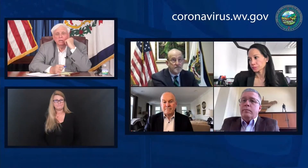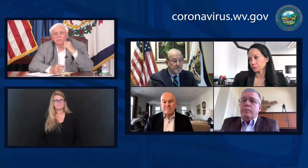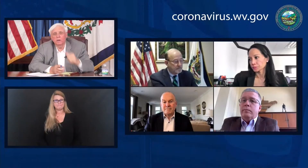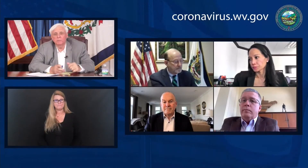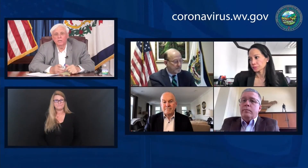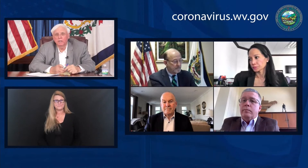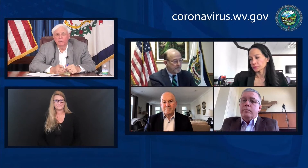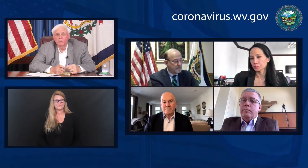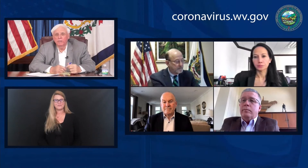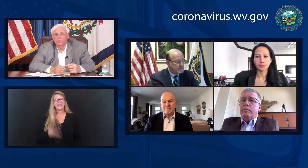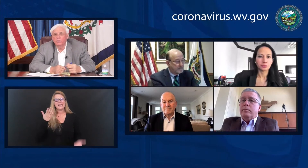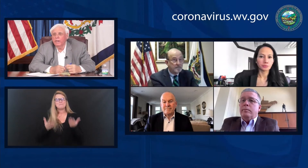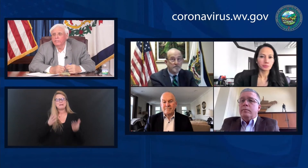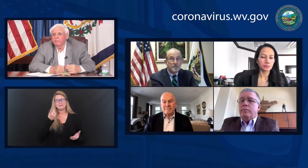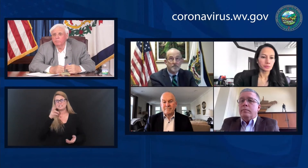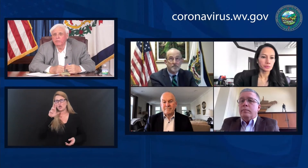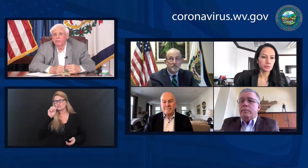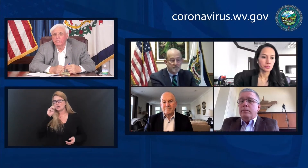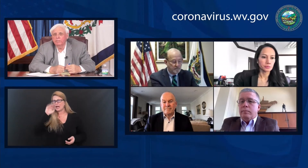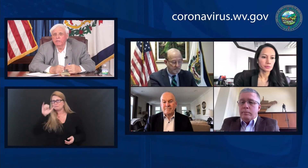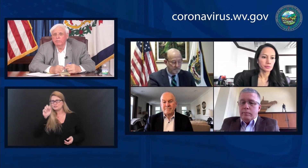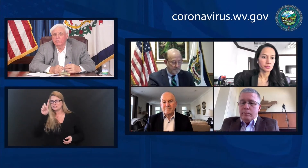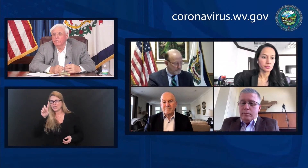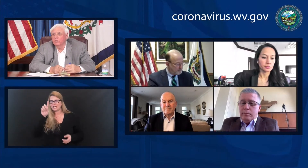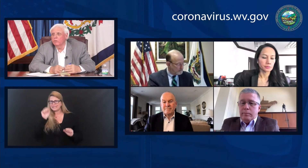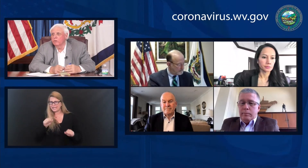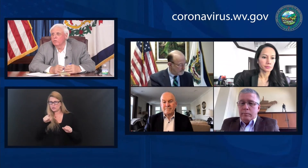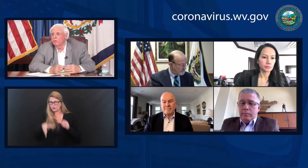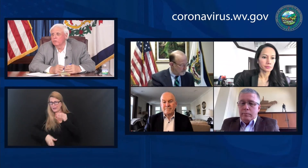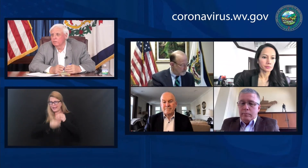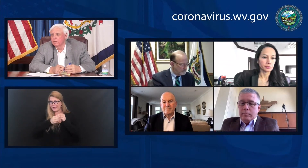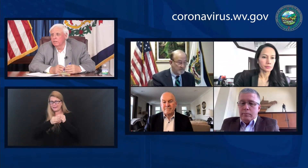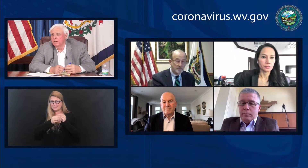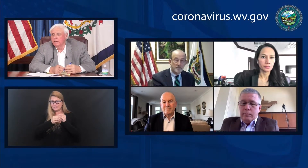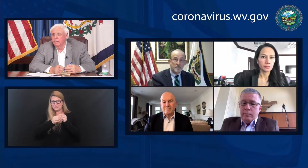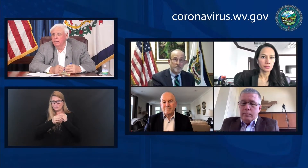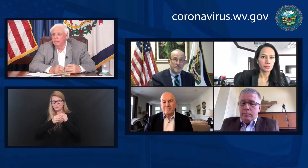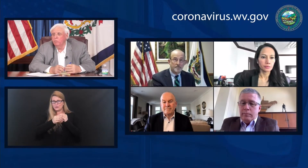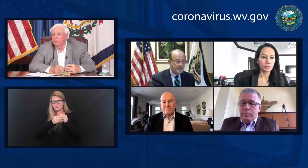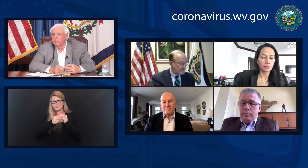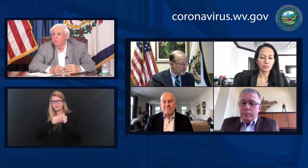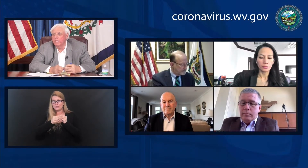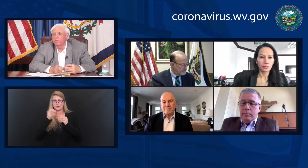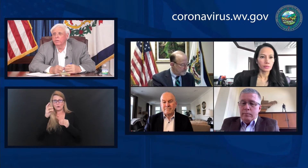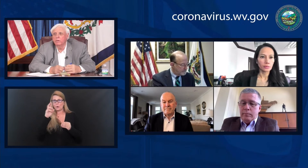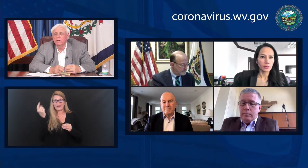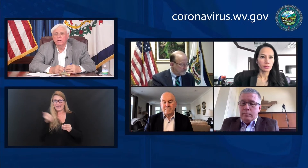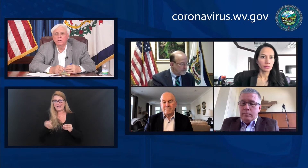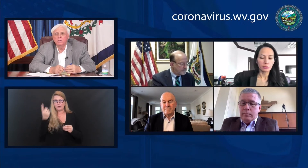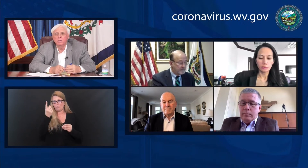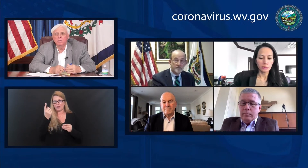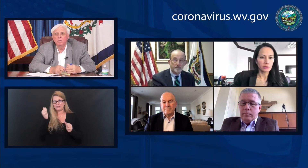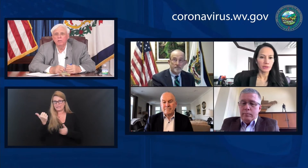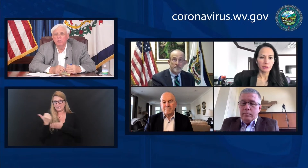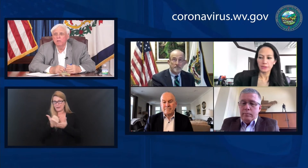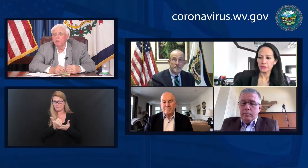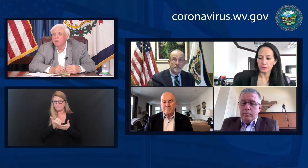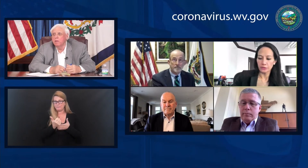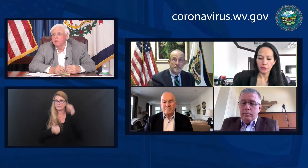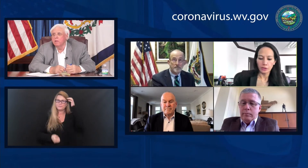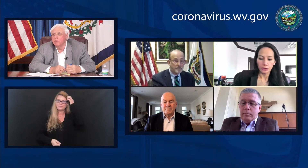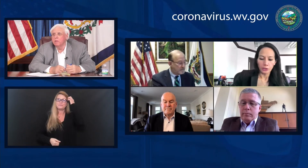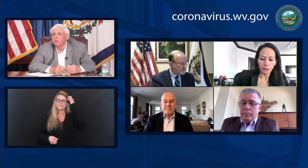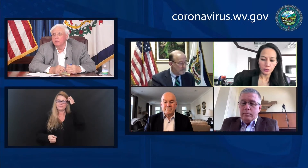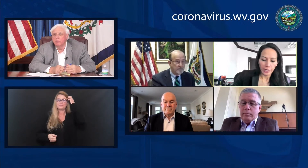Maybe Dr. Amjad, could you add something to this and everything, or anyone on the panel?